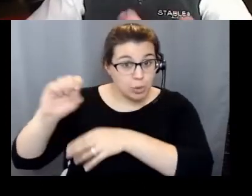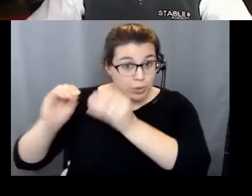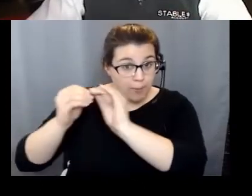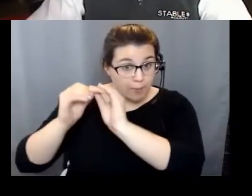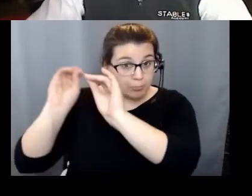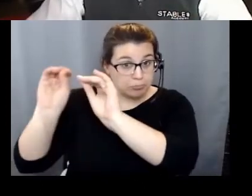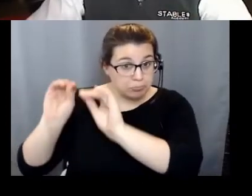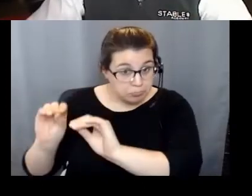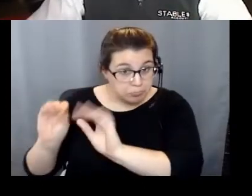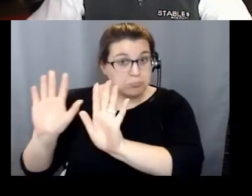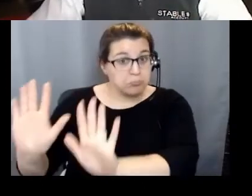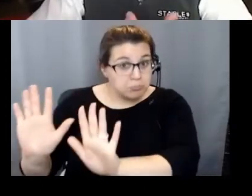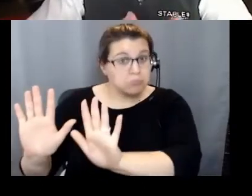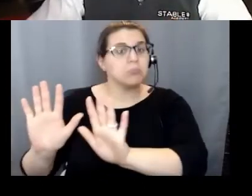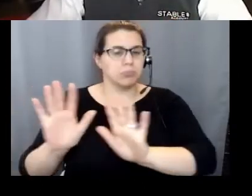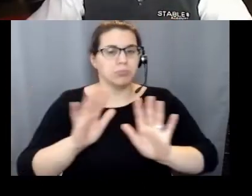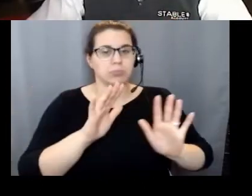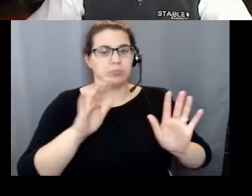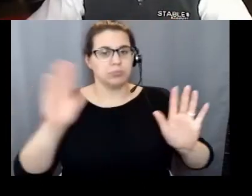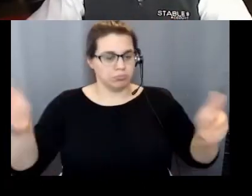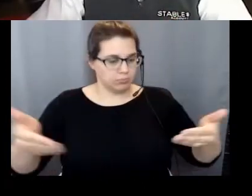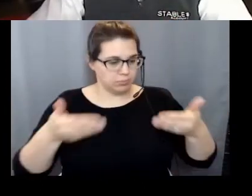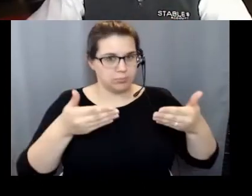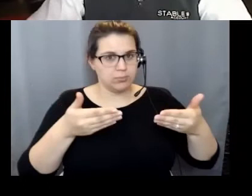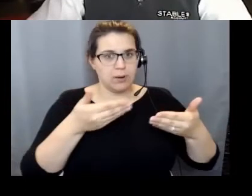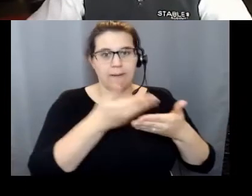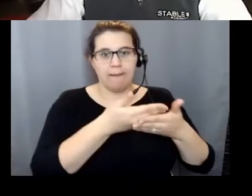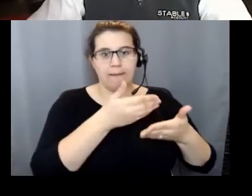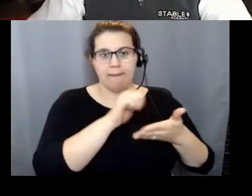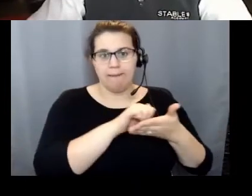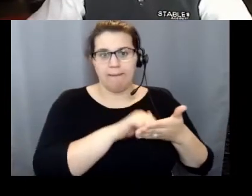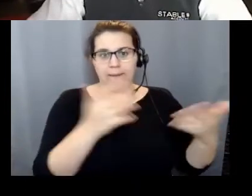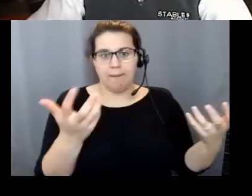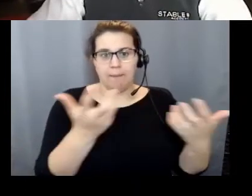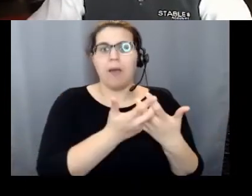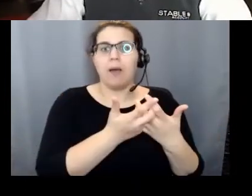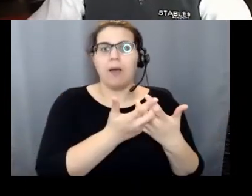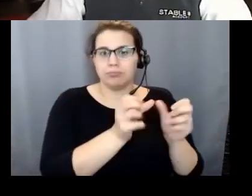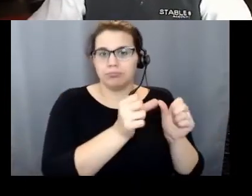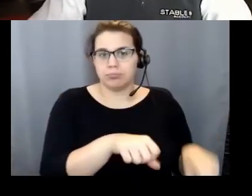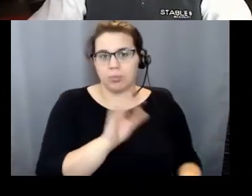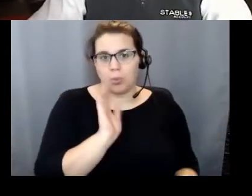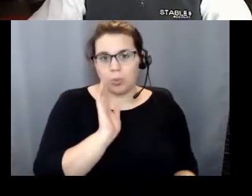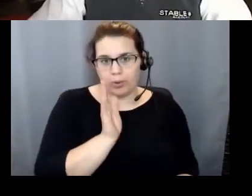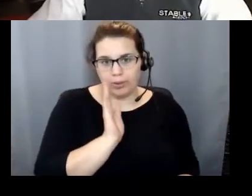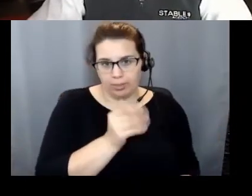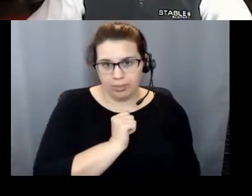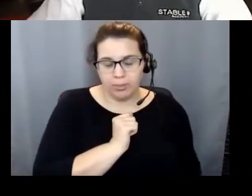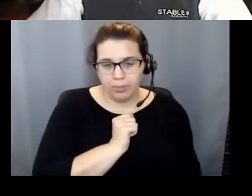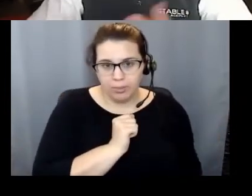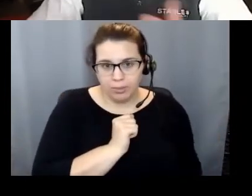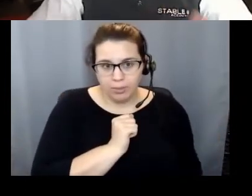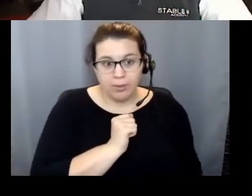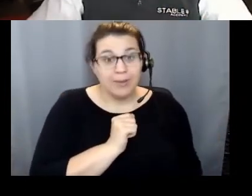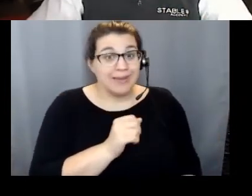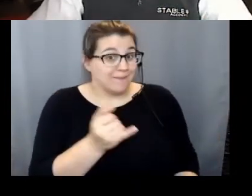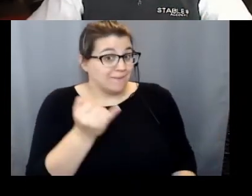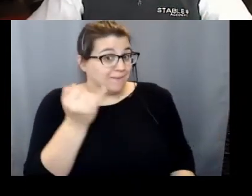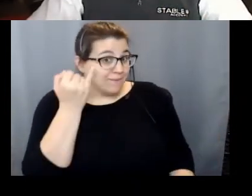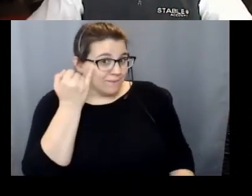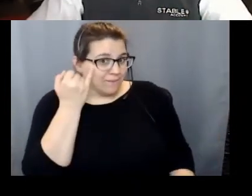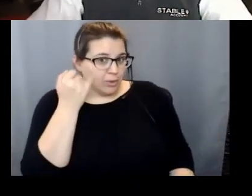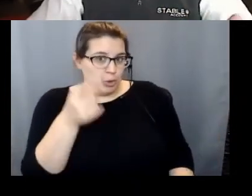will be able to identify the account and make sure that that check is deposited appropriately to the proper account. If you ever use